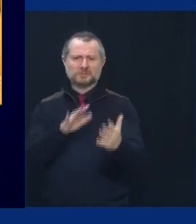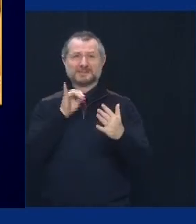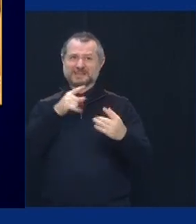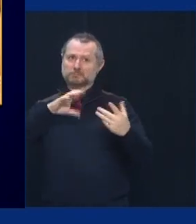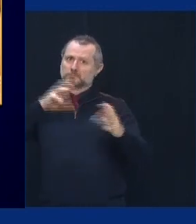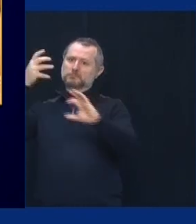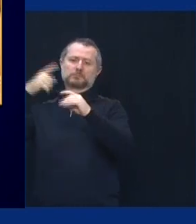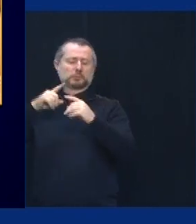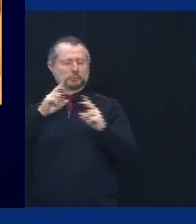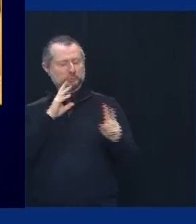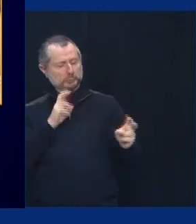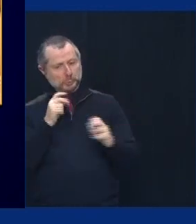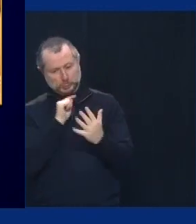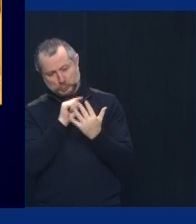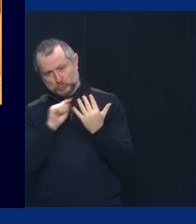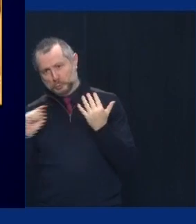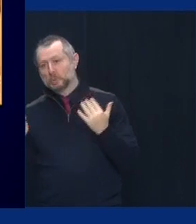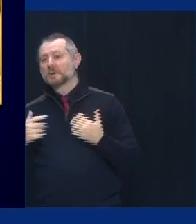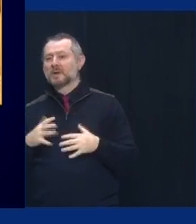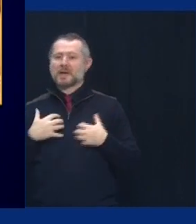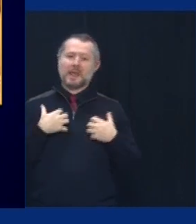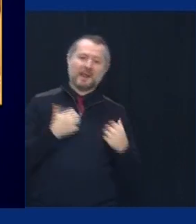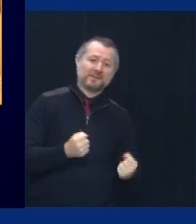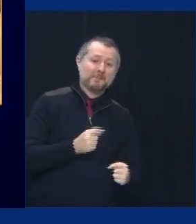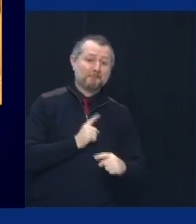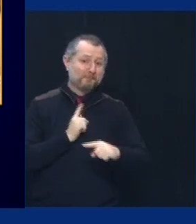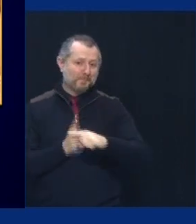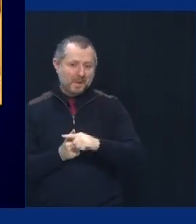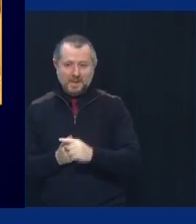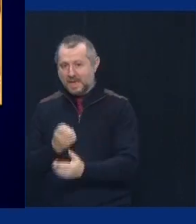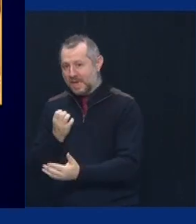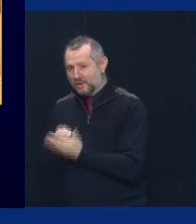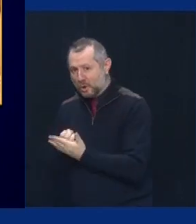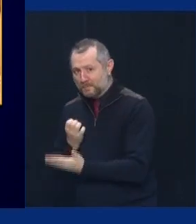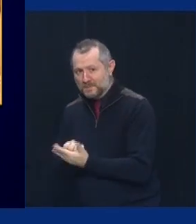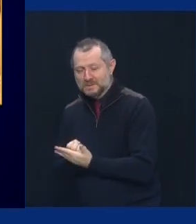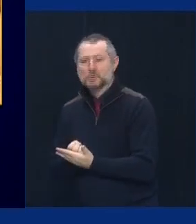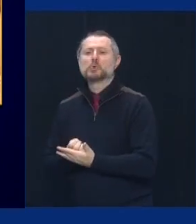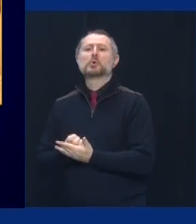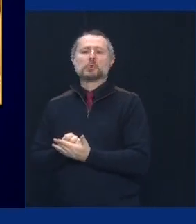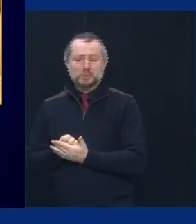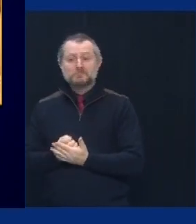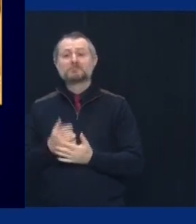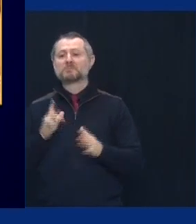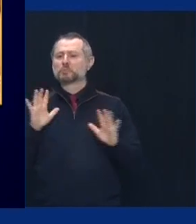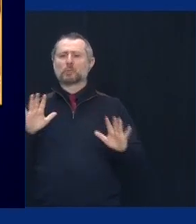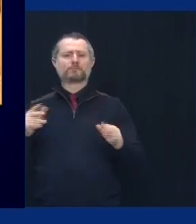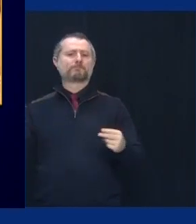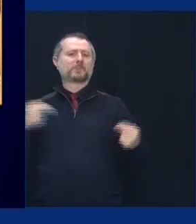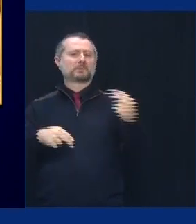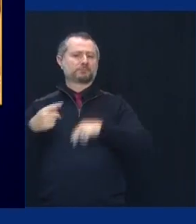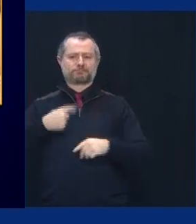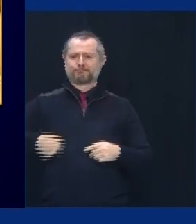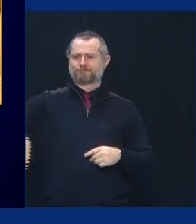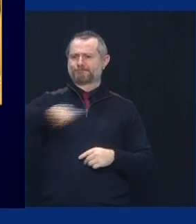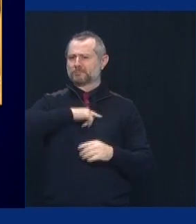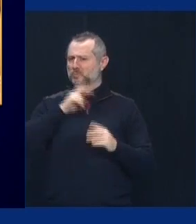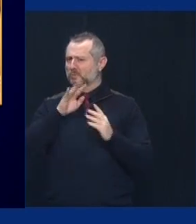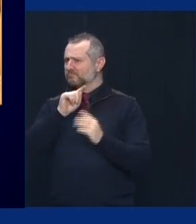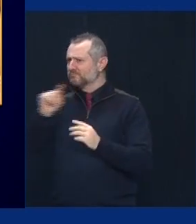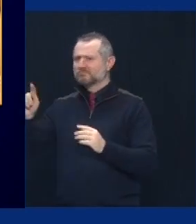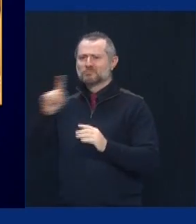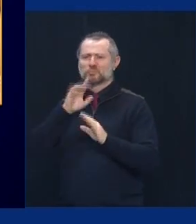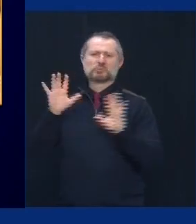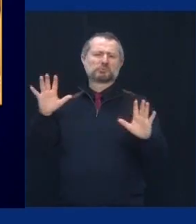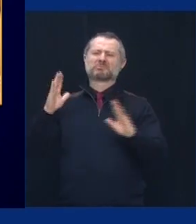issues on the public health side and economic side throughout the nation. It's great to be joined by an all-star lineup of my